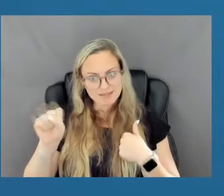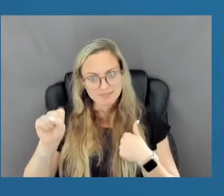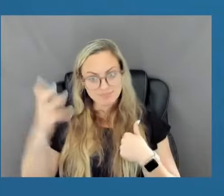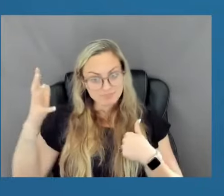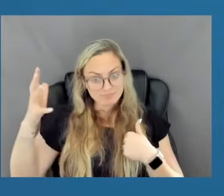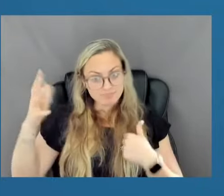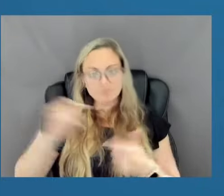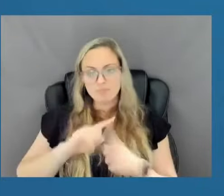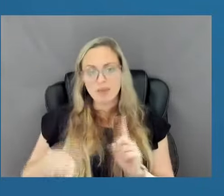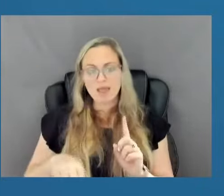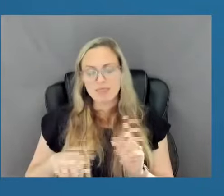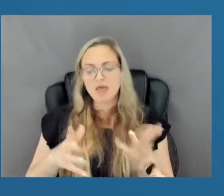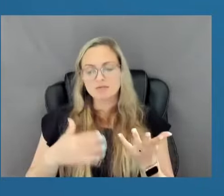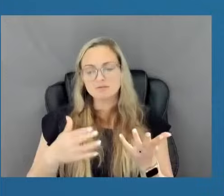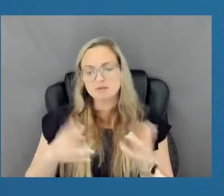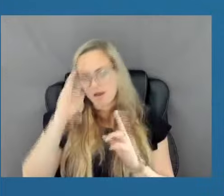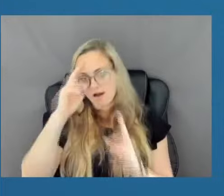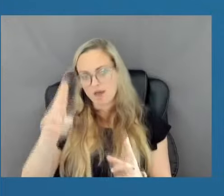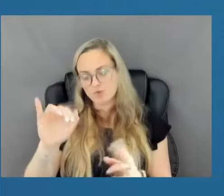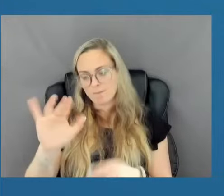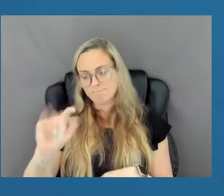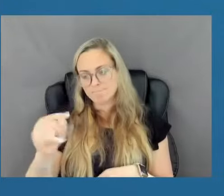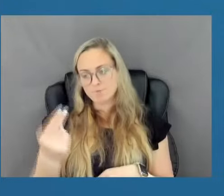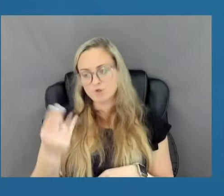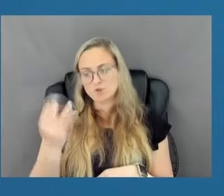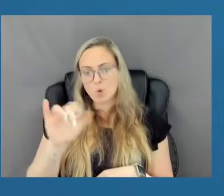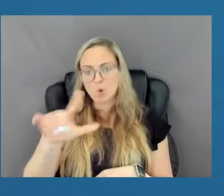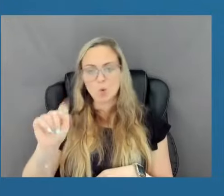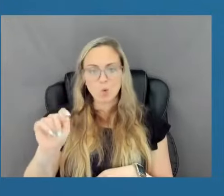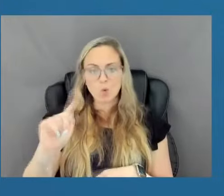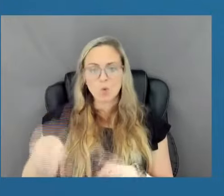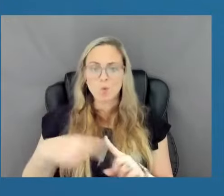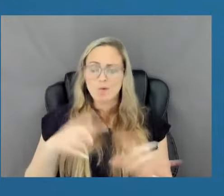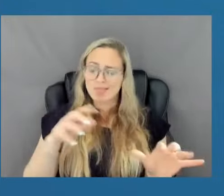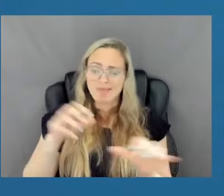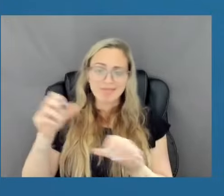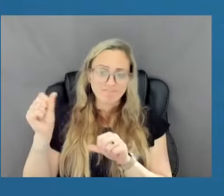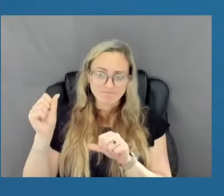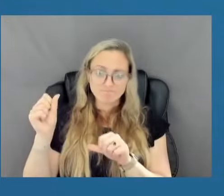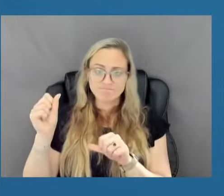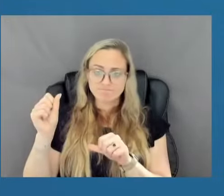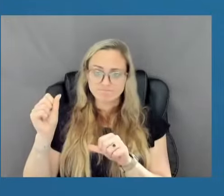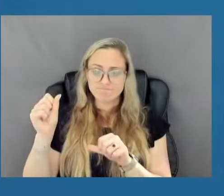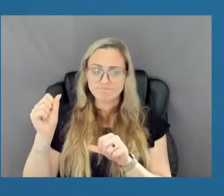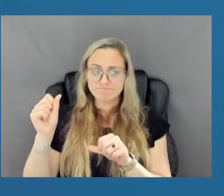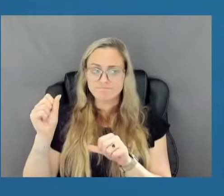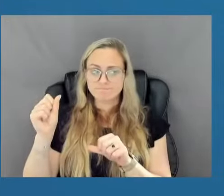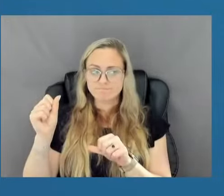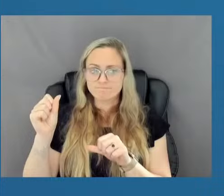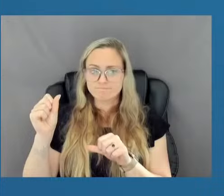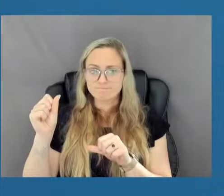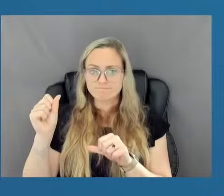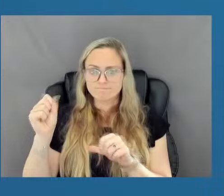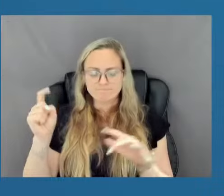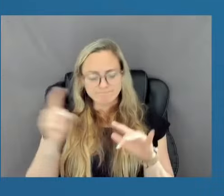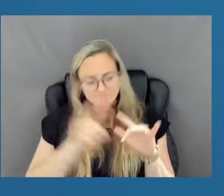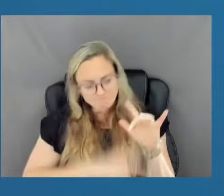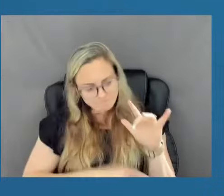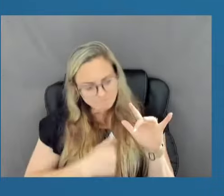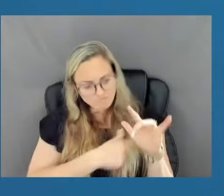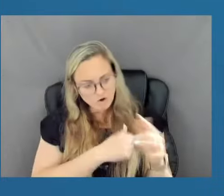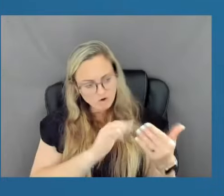And the great honorable Butch Holt, when they left, it left a gaping hole for a place